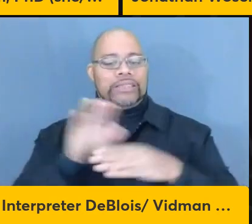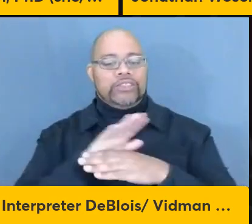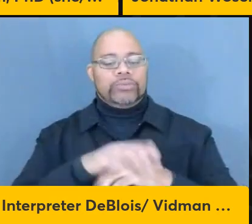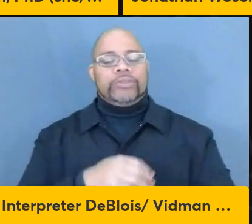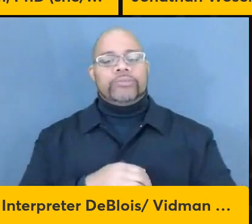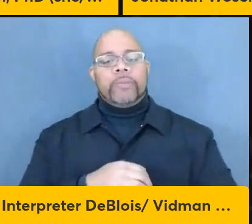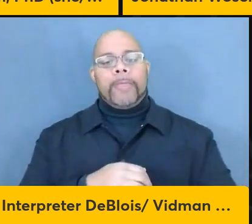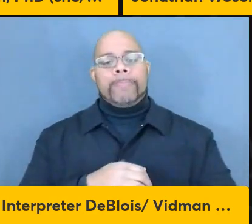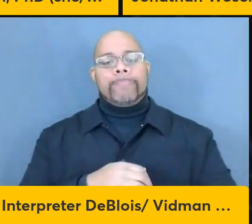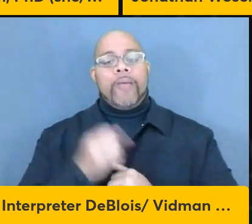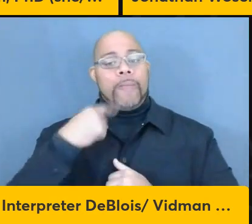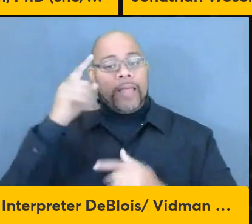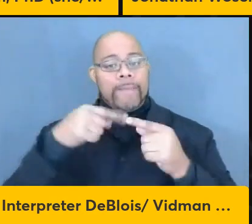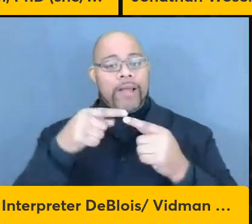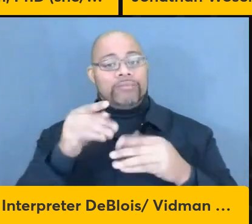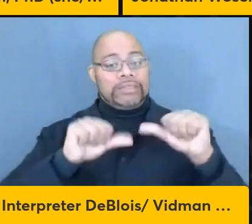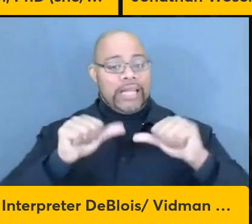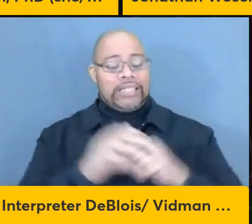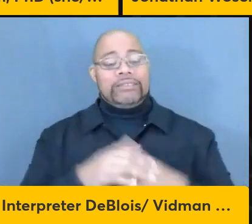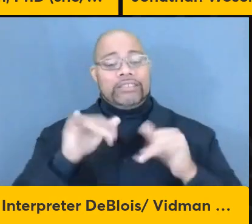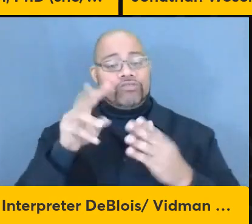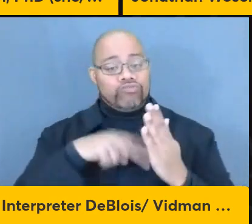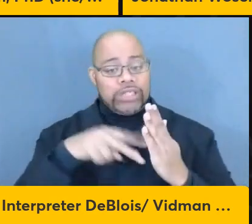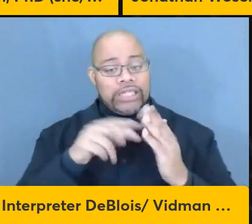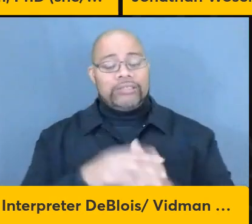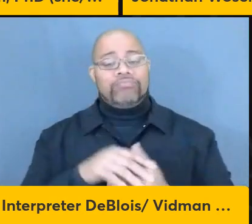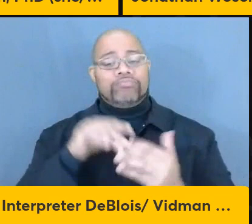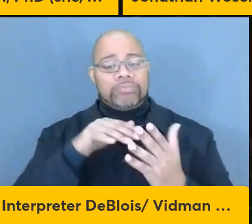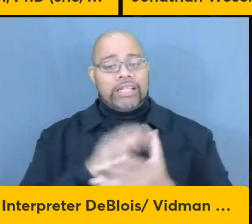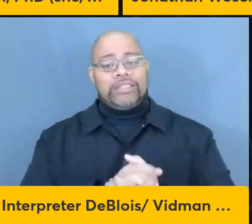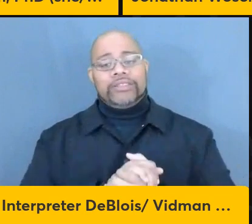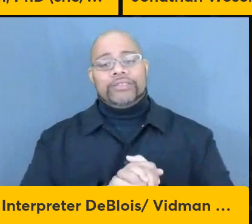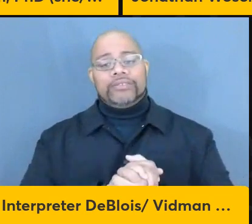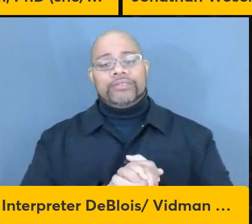I'm still thinking about science, still reading studies and